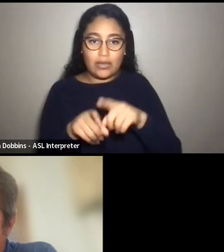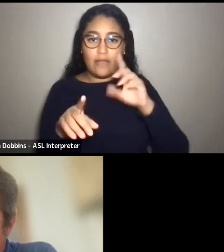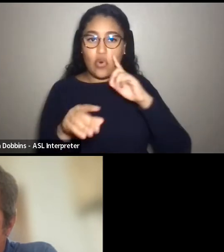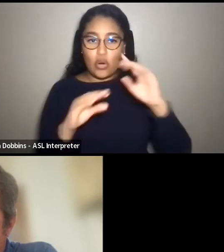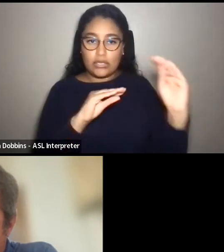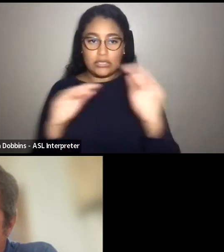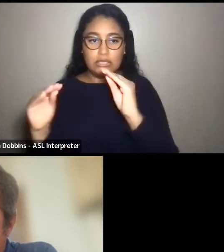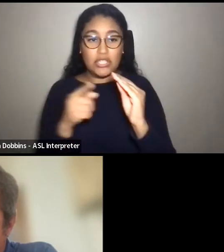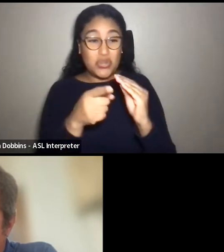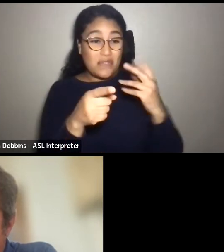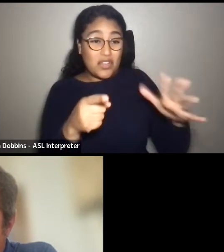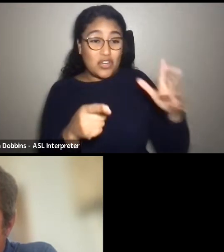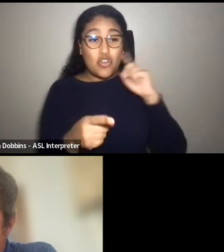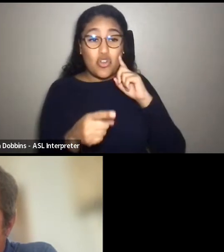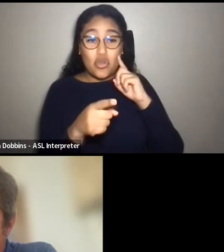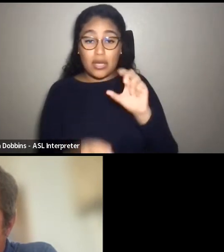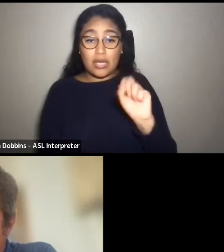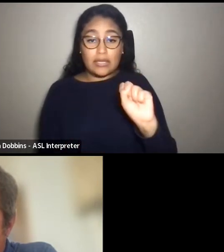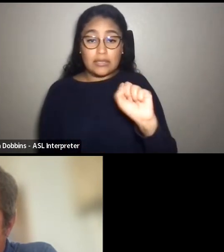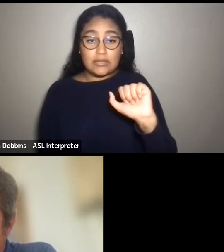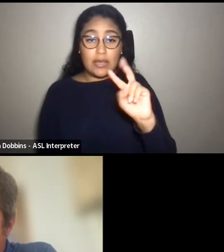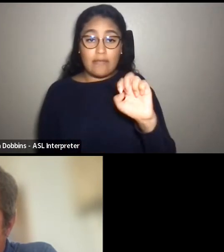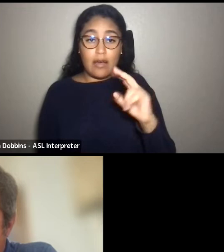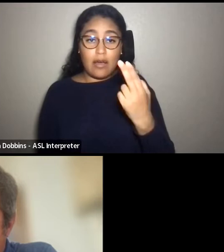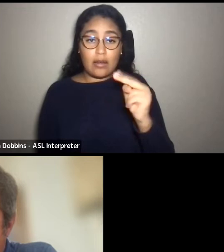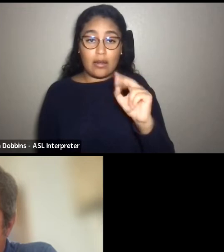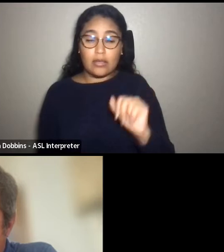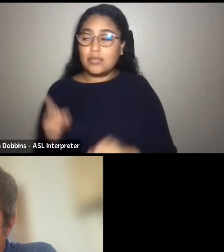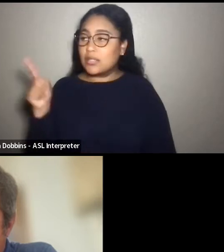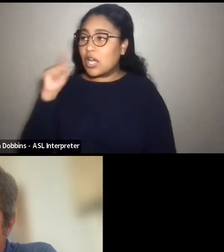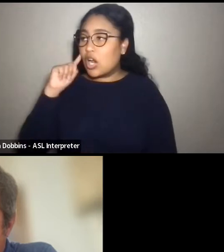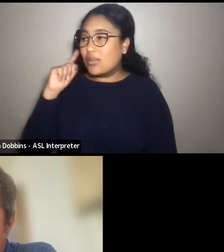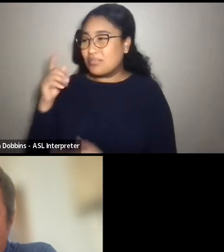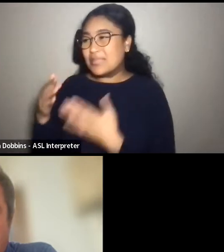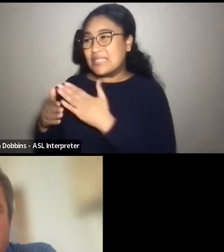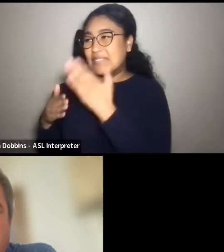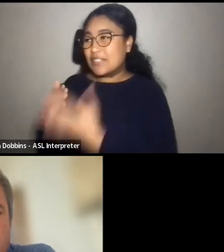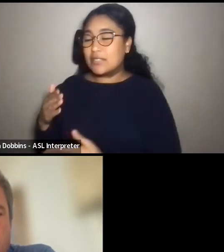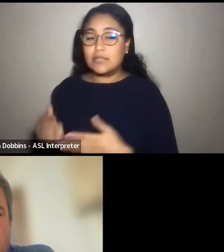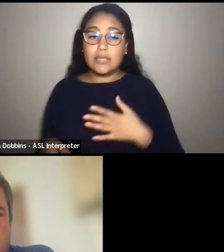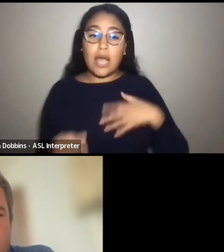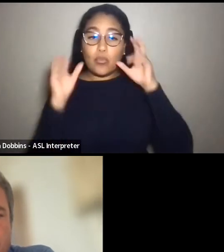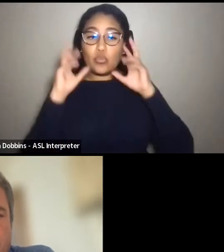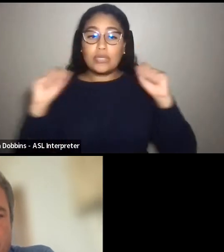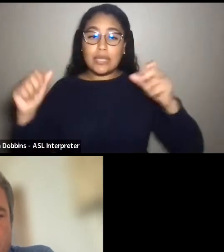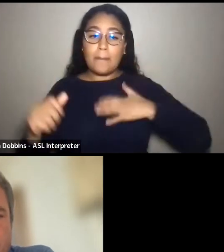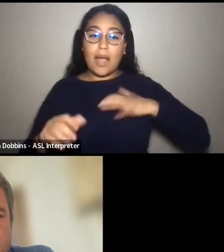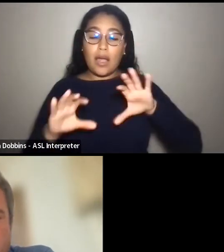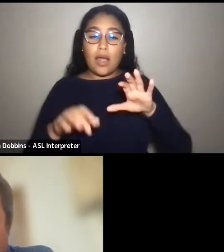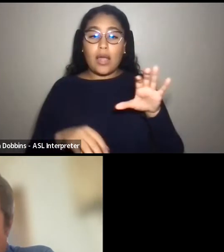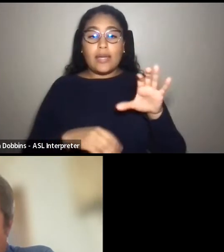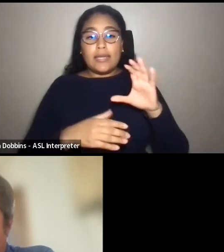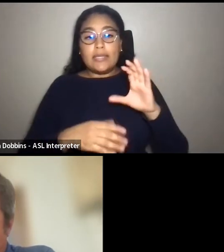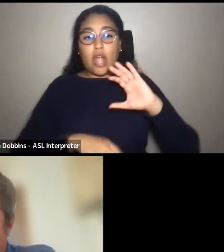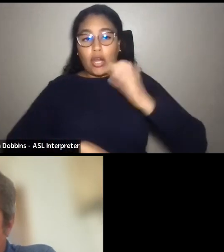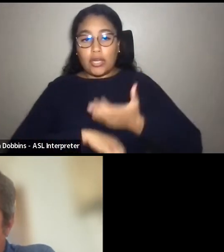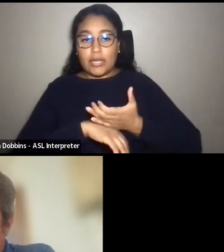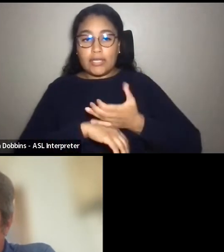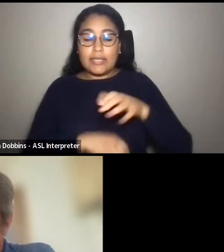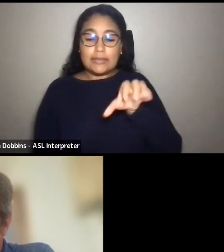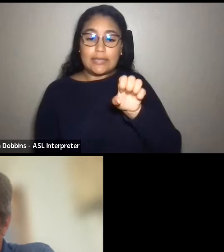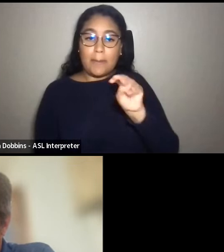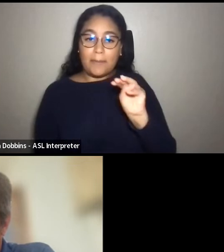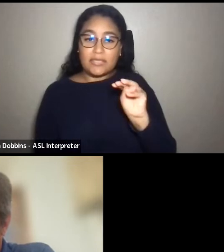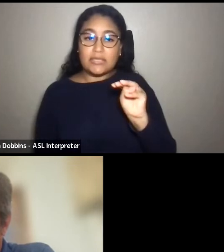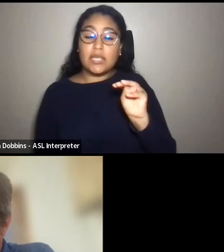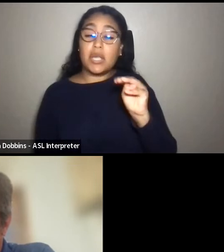You heard from Savannah. Could you start wrapping up your comment, please? As president of my congregation, I have more than one of my congregates, all San Mateo